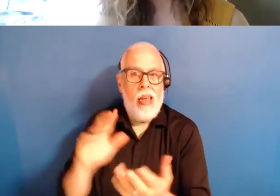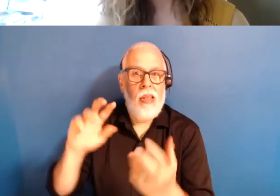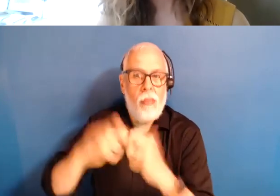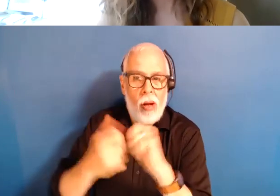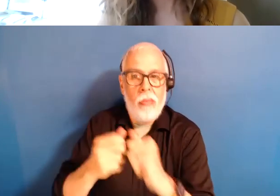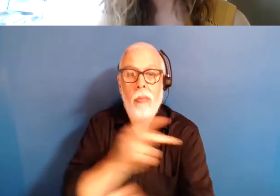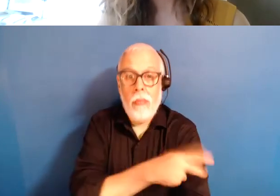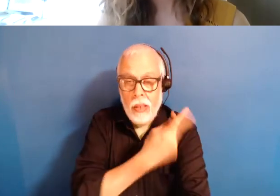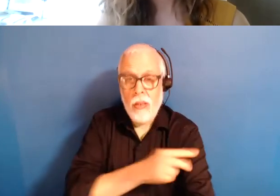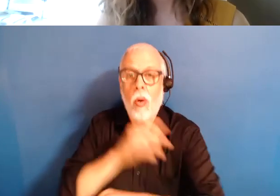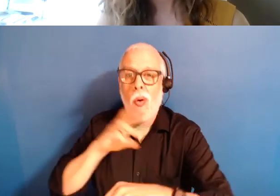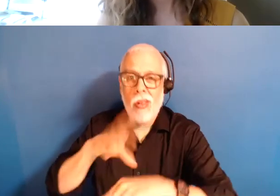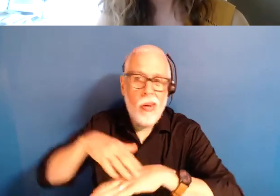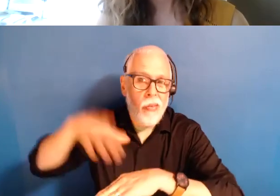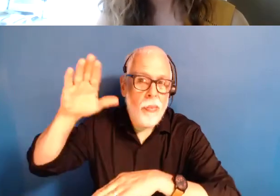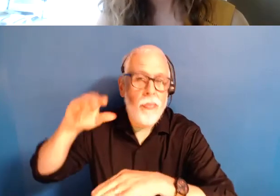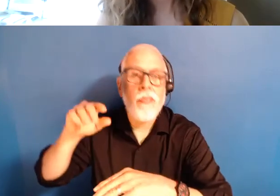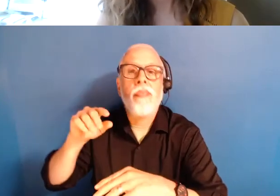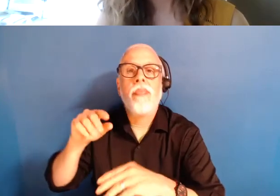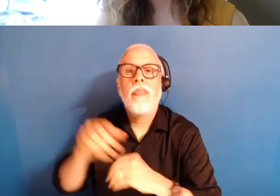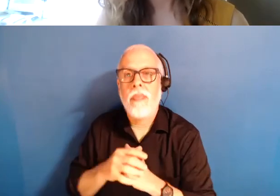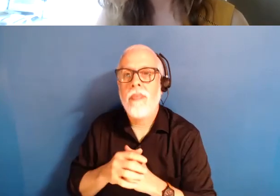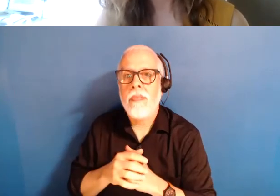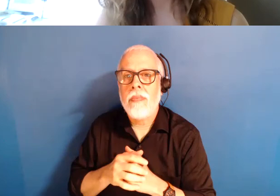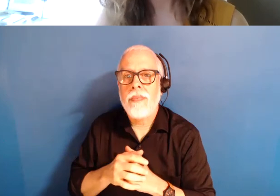patients 65 and older.